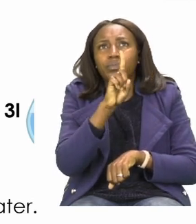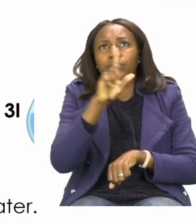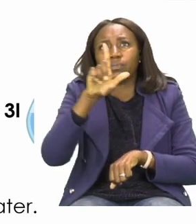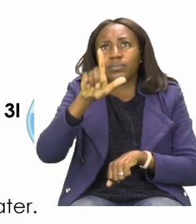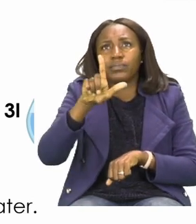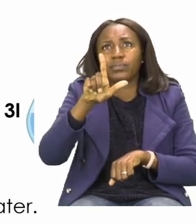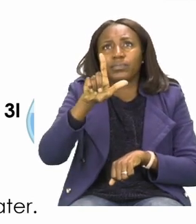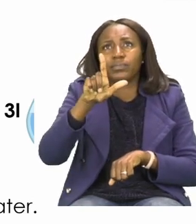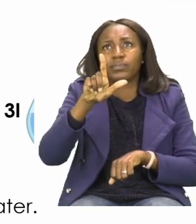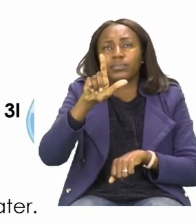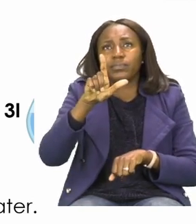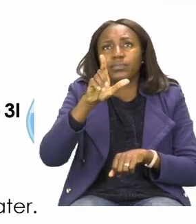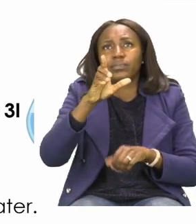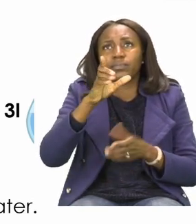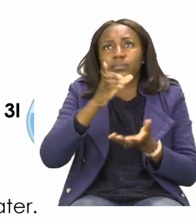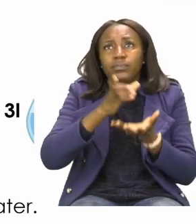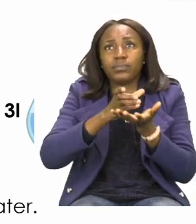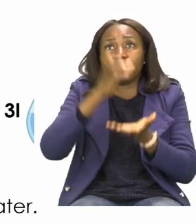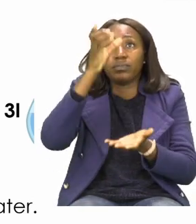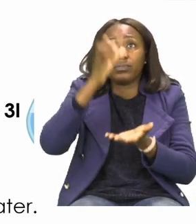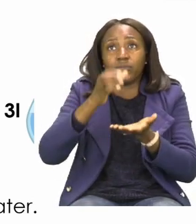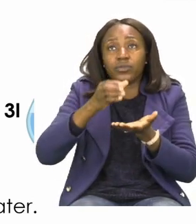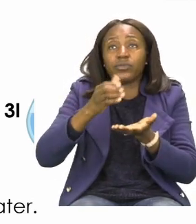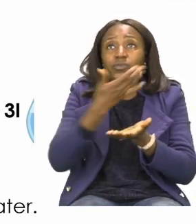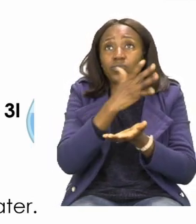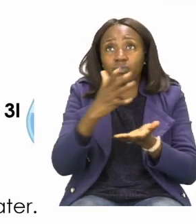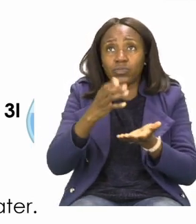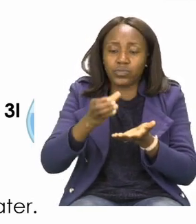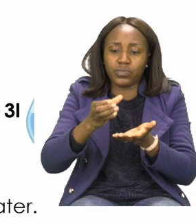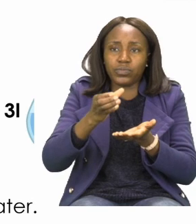liter and the jug